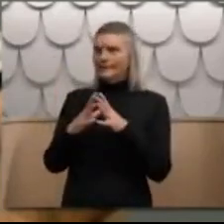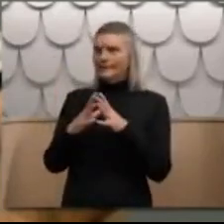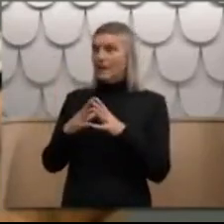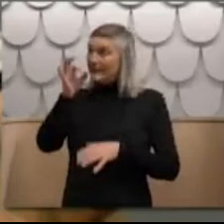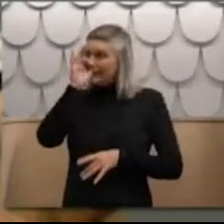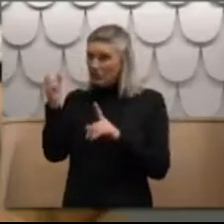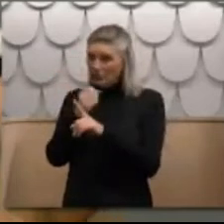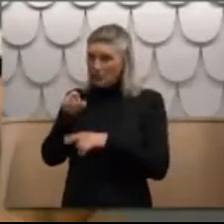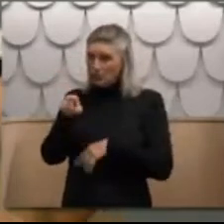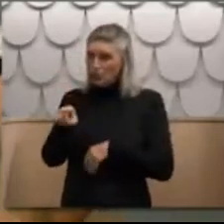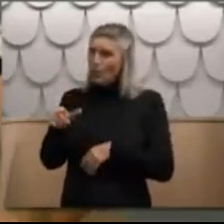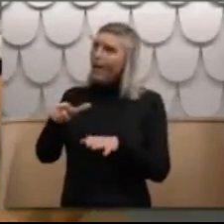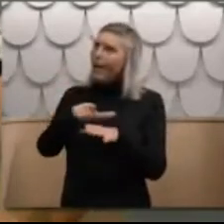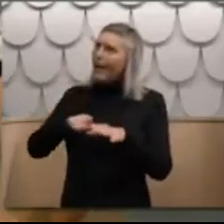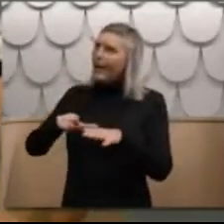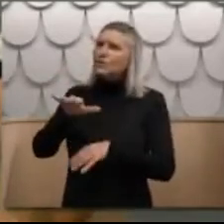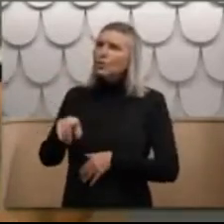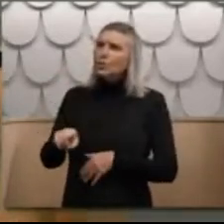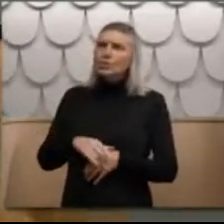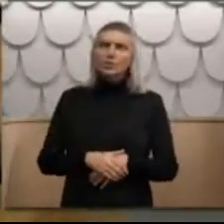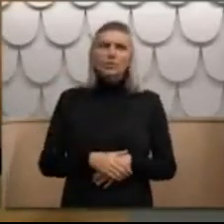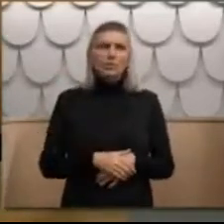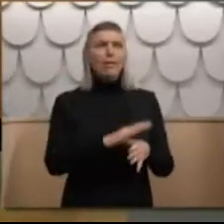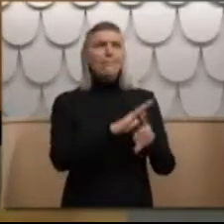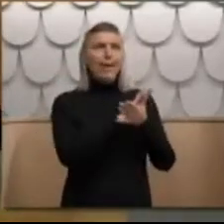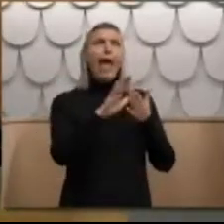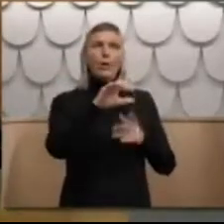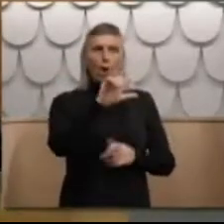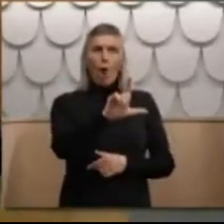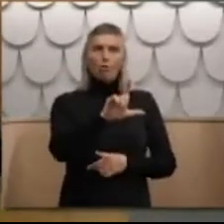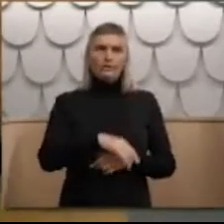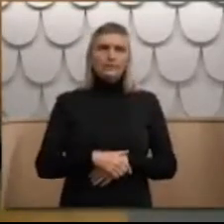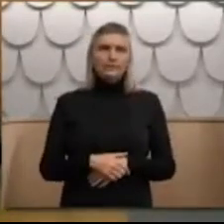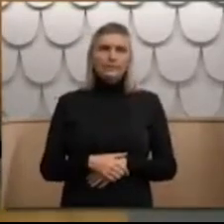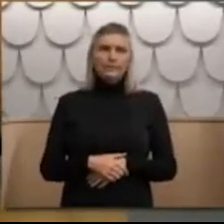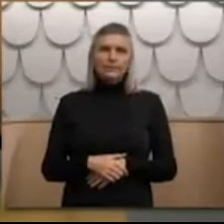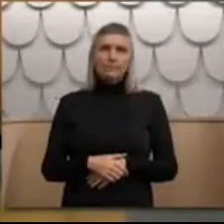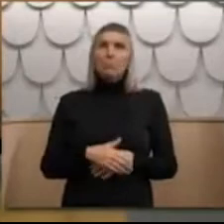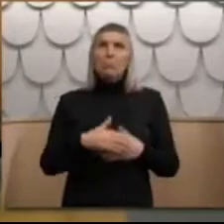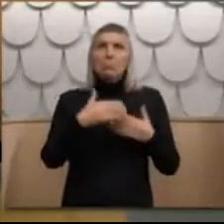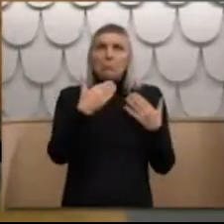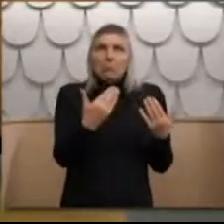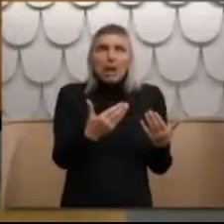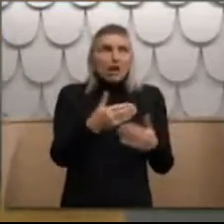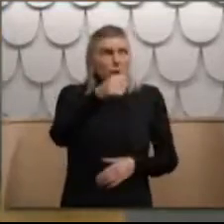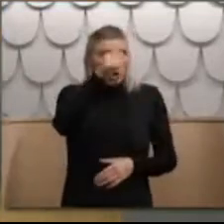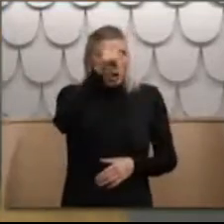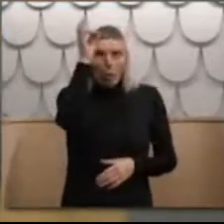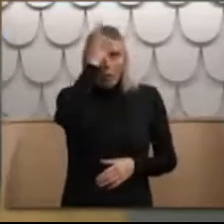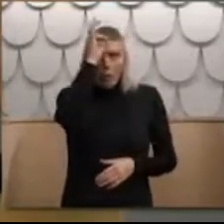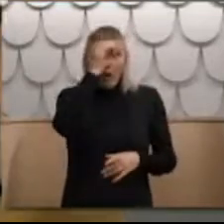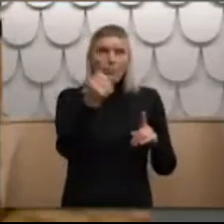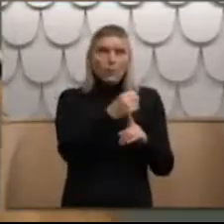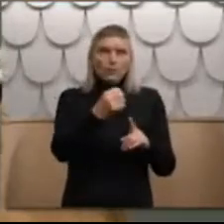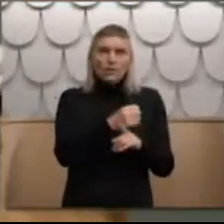that sexually abused you in Lake Ellis, Donald? Well, Howard Lawrence. I don't know what abuse means. Well, Howard Lawrence put me up the